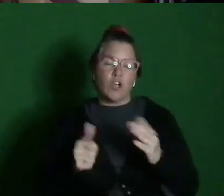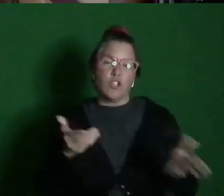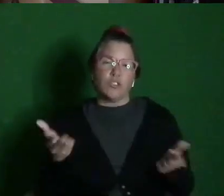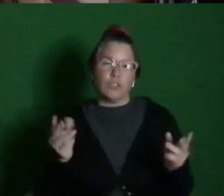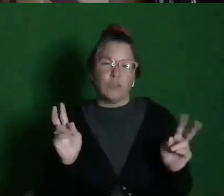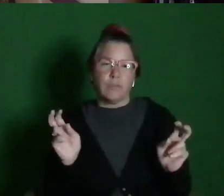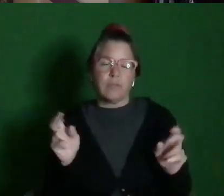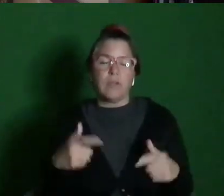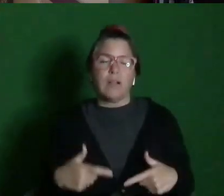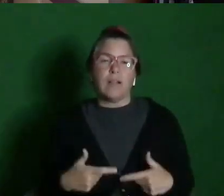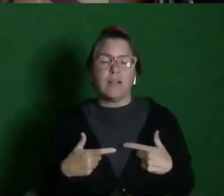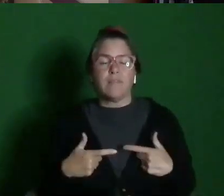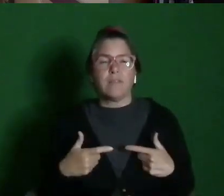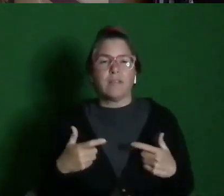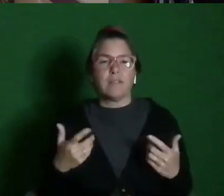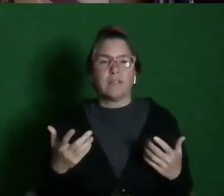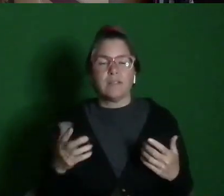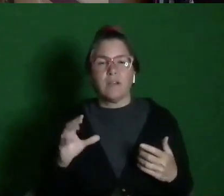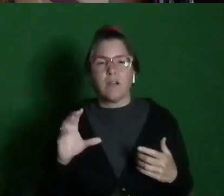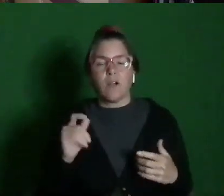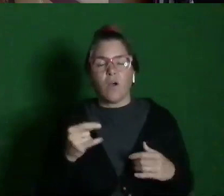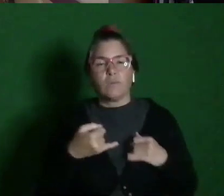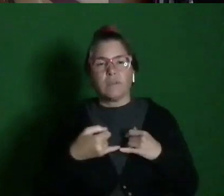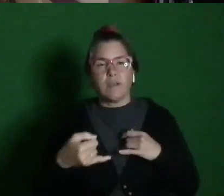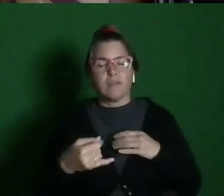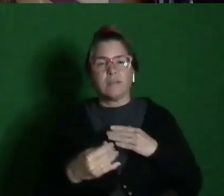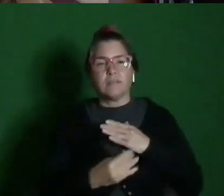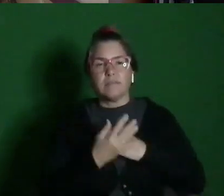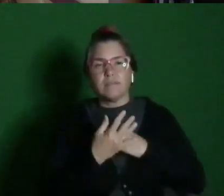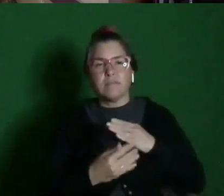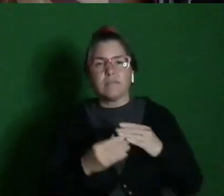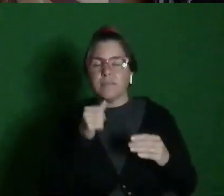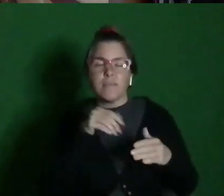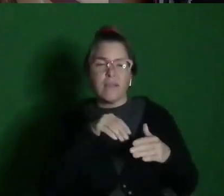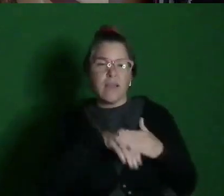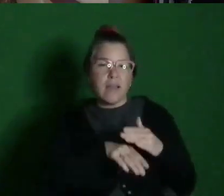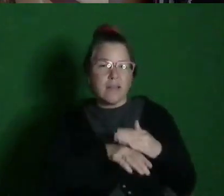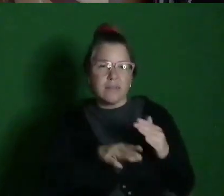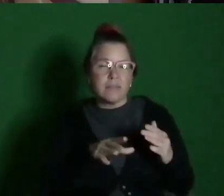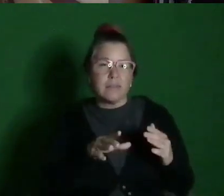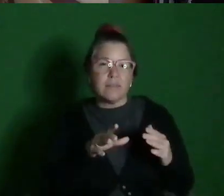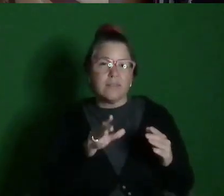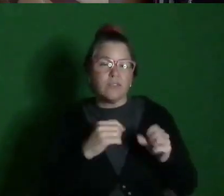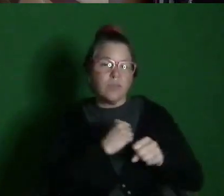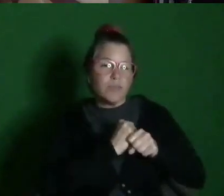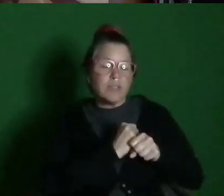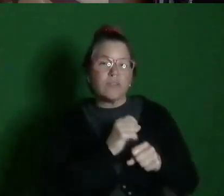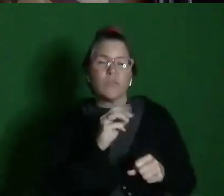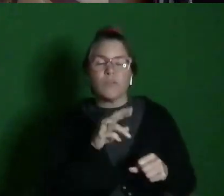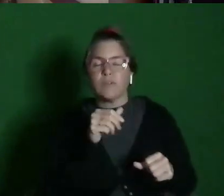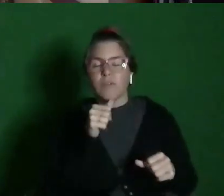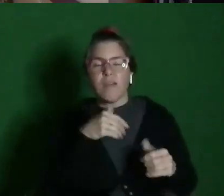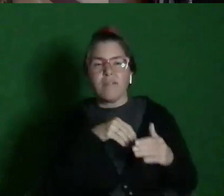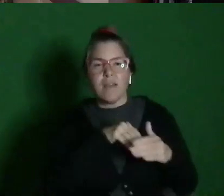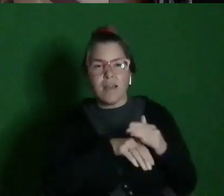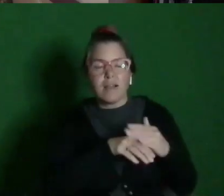are living in coastlines that maybe they don't have great access to protection, or they don't have great access